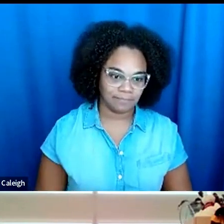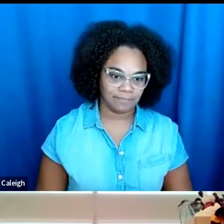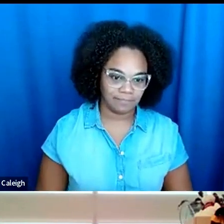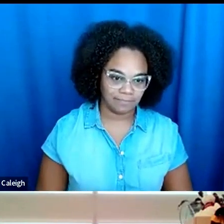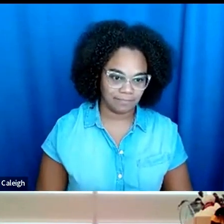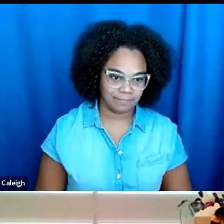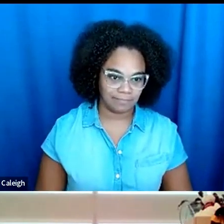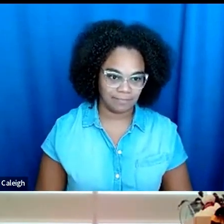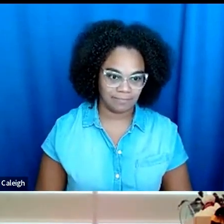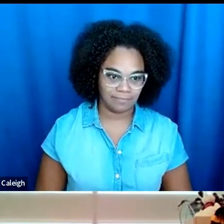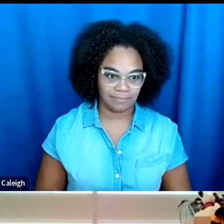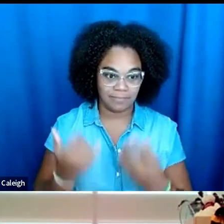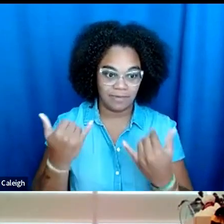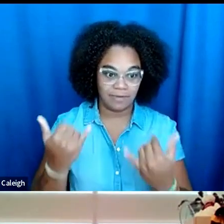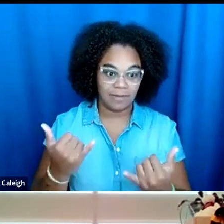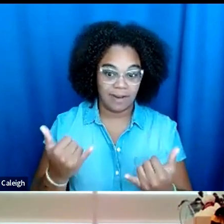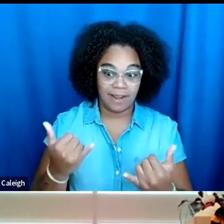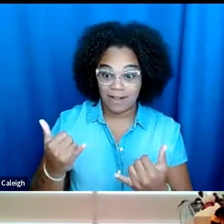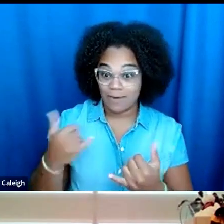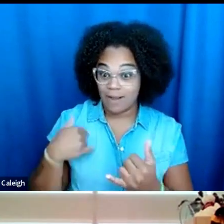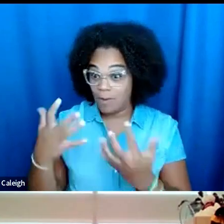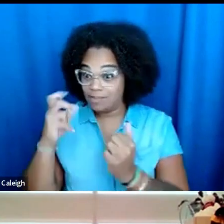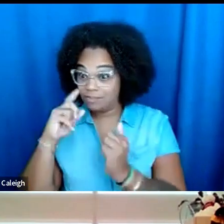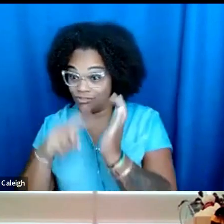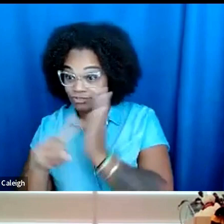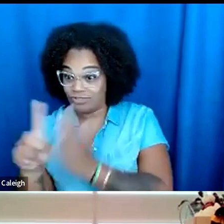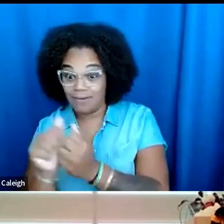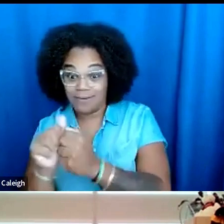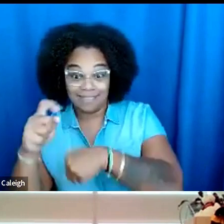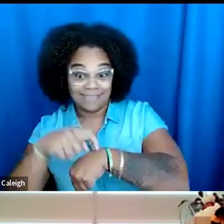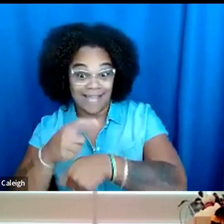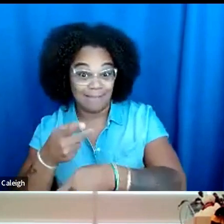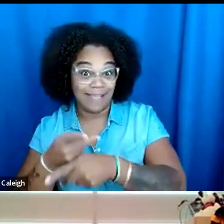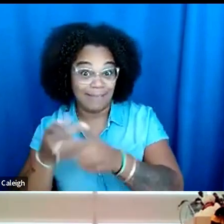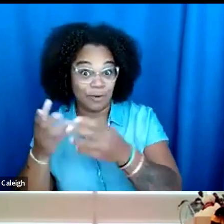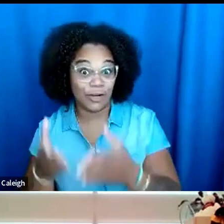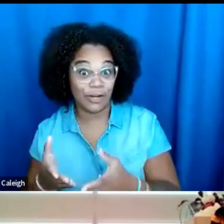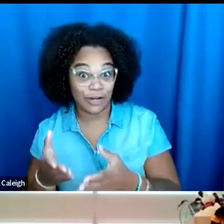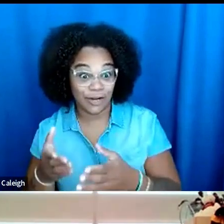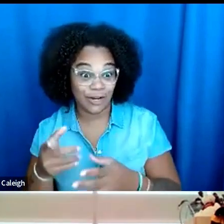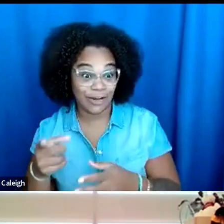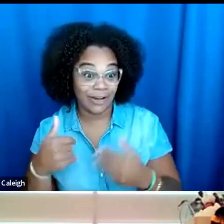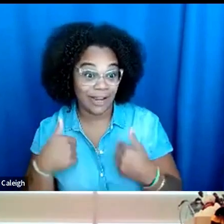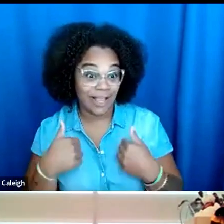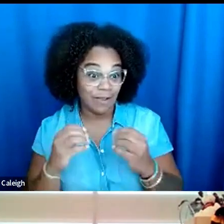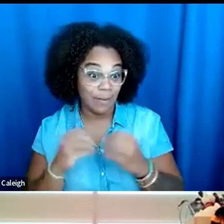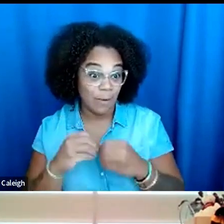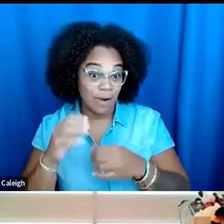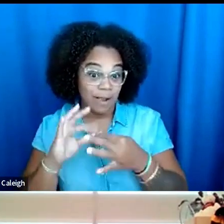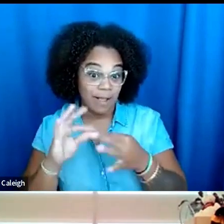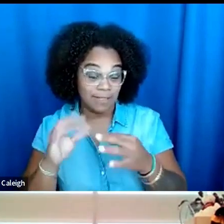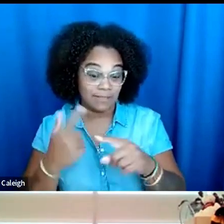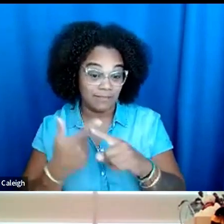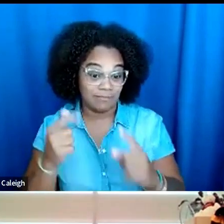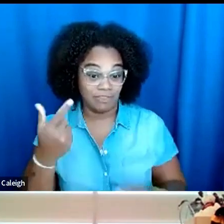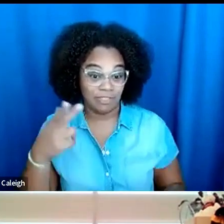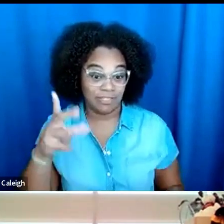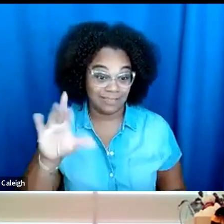So I'm going to turn to our timekeeper and say, do we have any more comments from GHDC? Just